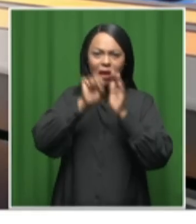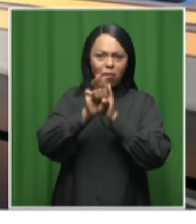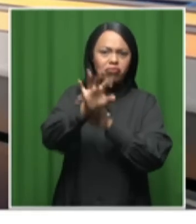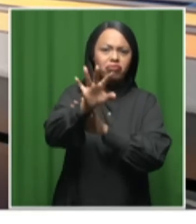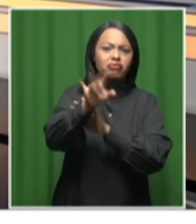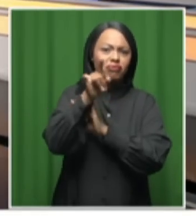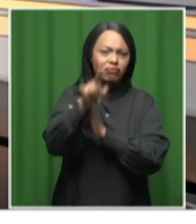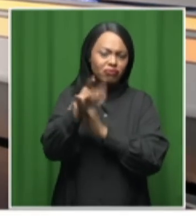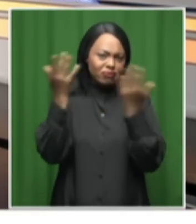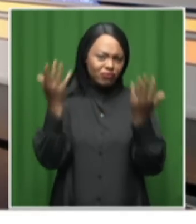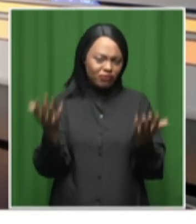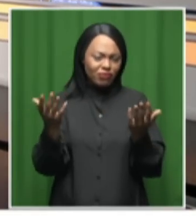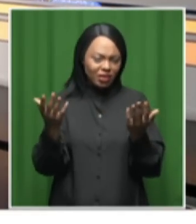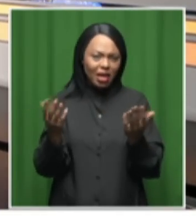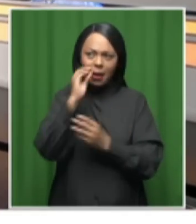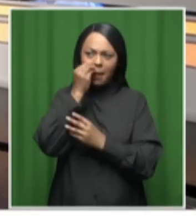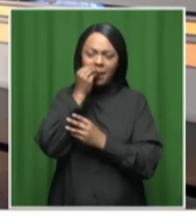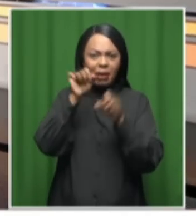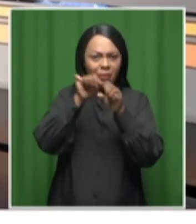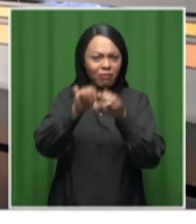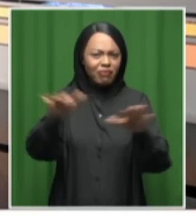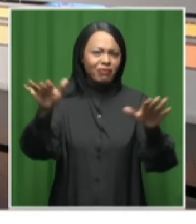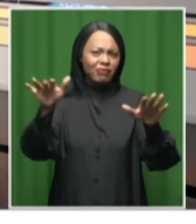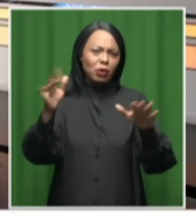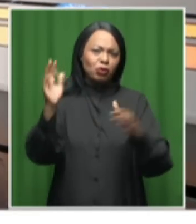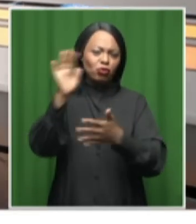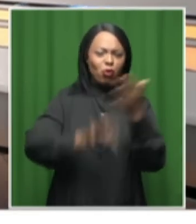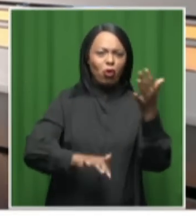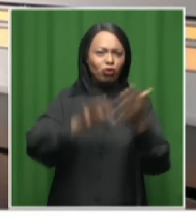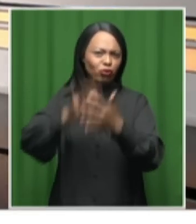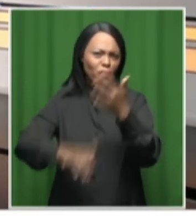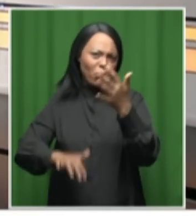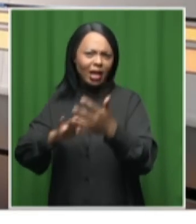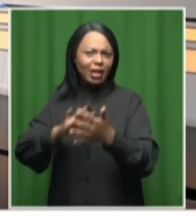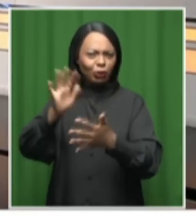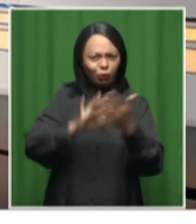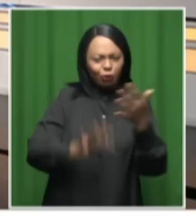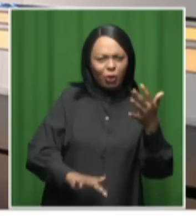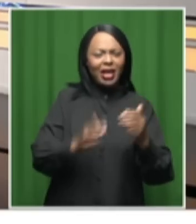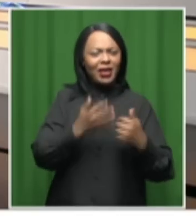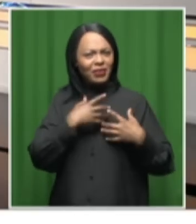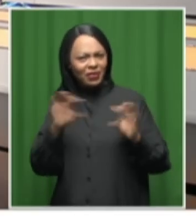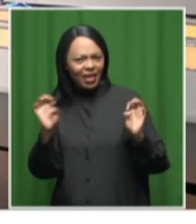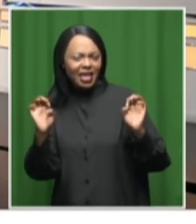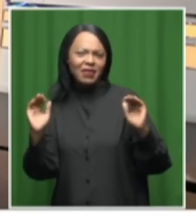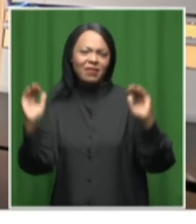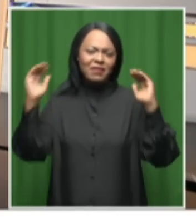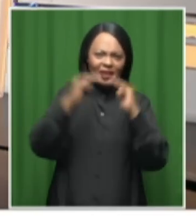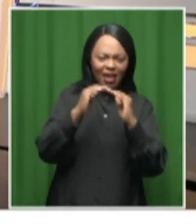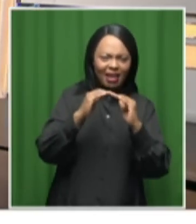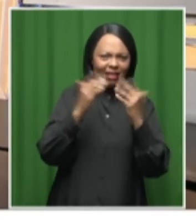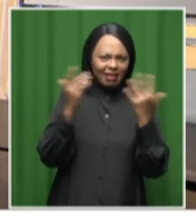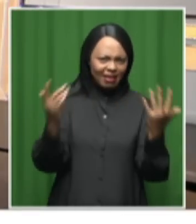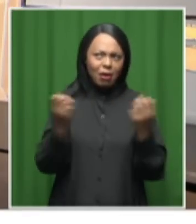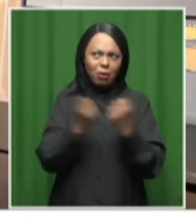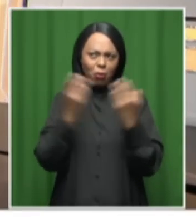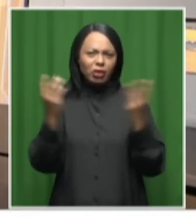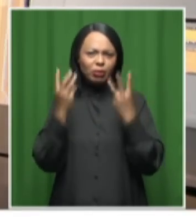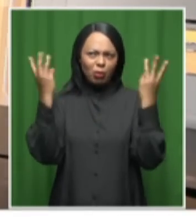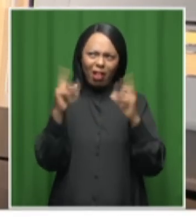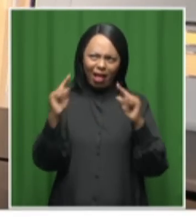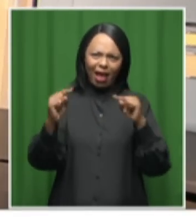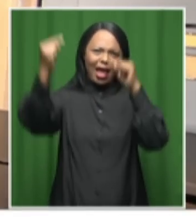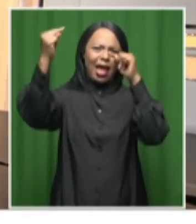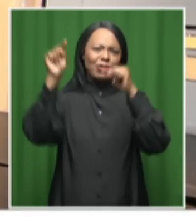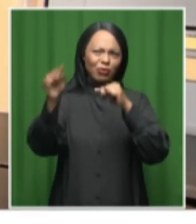express themselves and to report on stories free and fairly is at the heart of a lot of people's arguments in